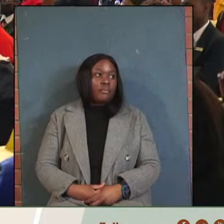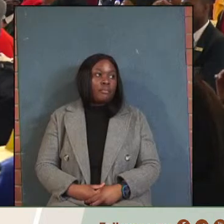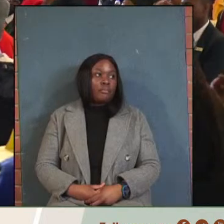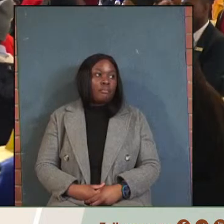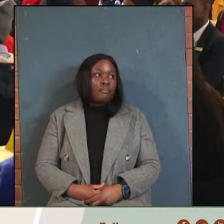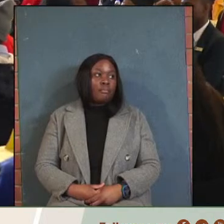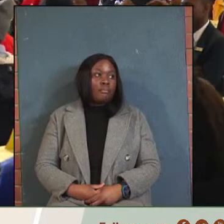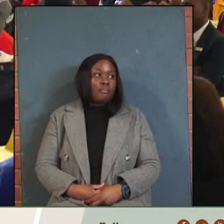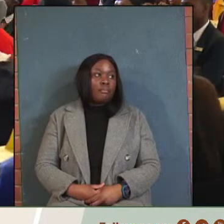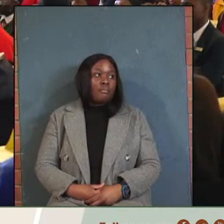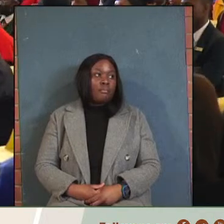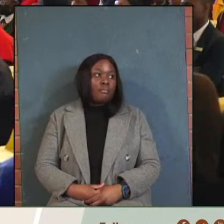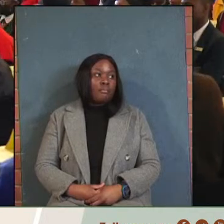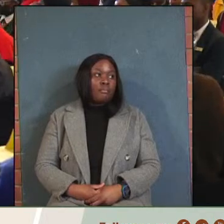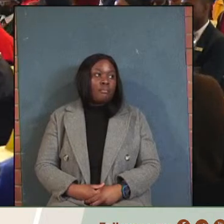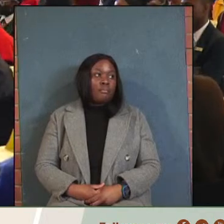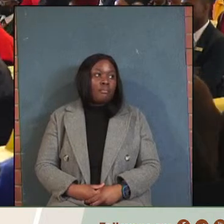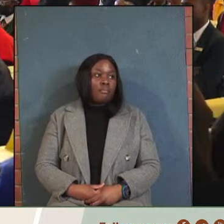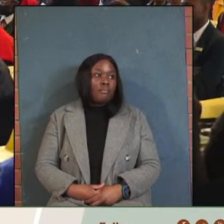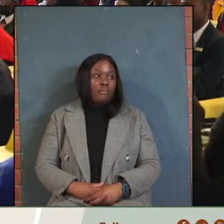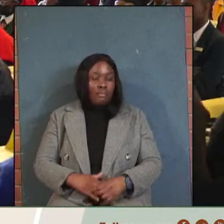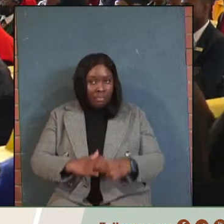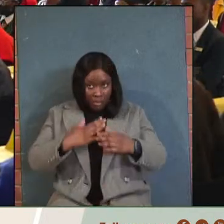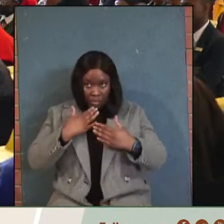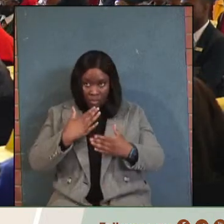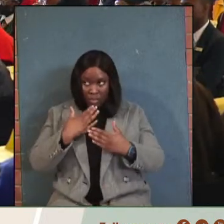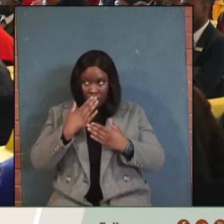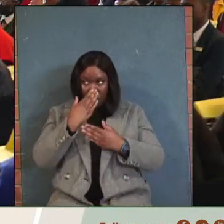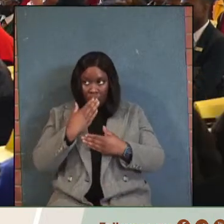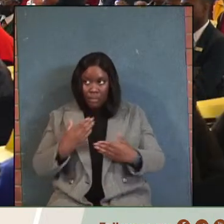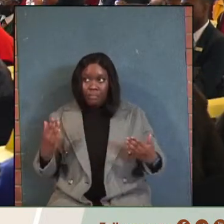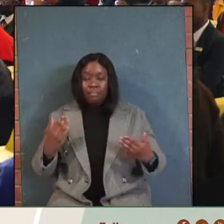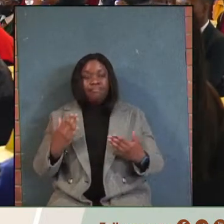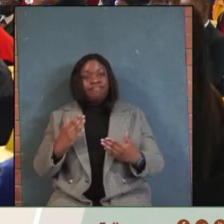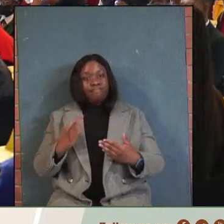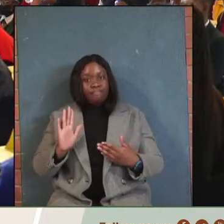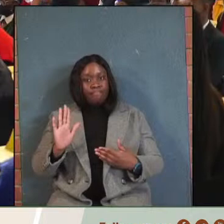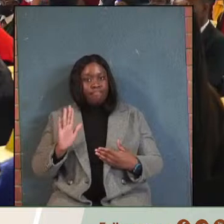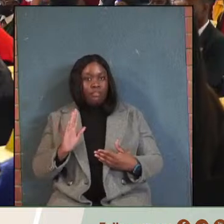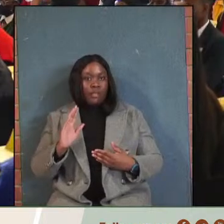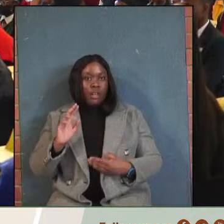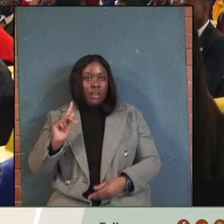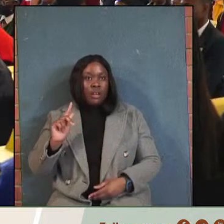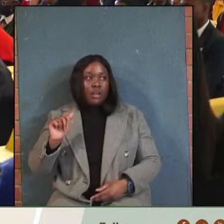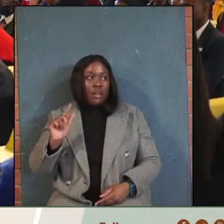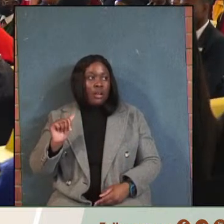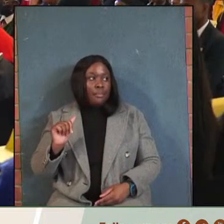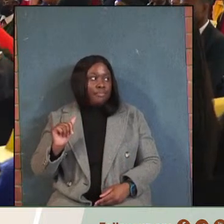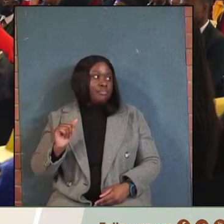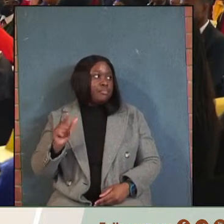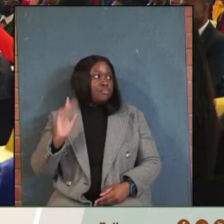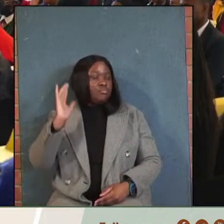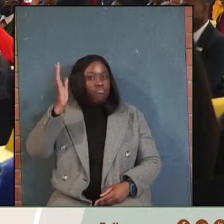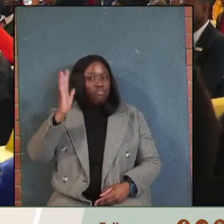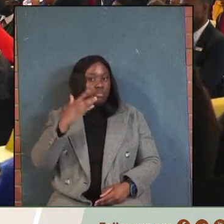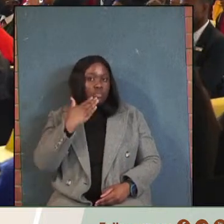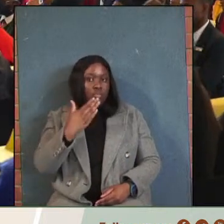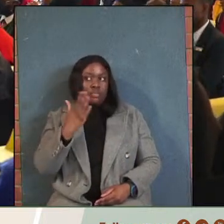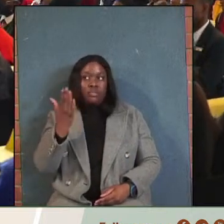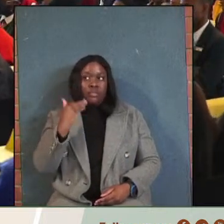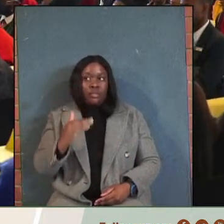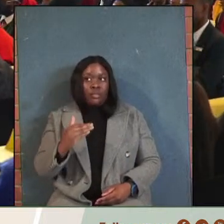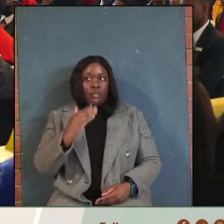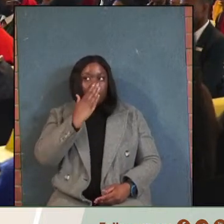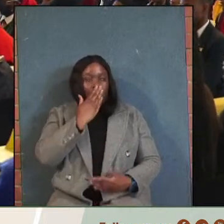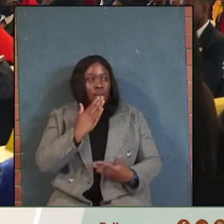Thank you very much, Honorable Kanda, for your speech. I'd like to call upon Honorable C.